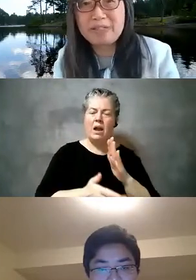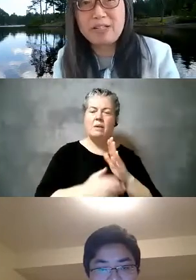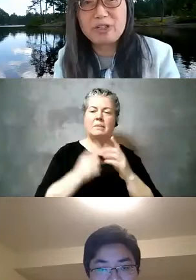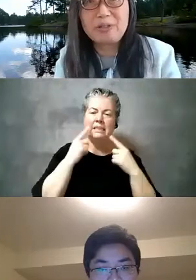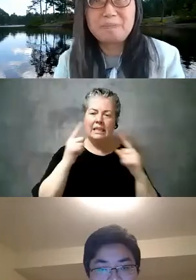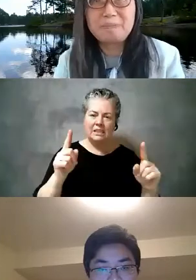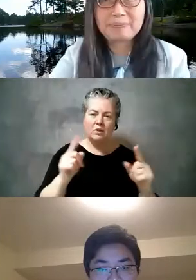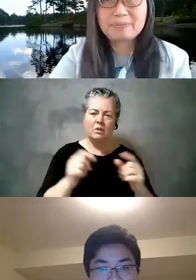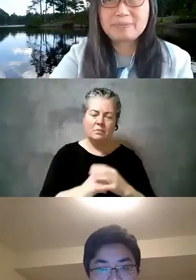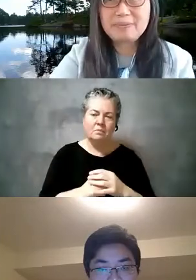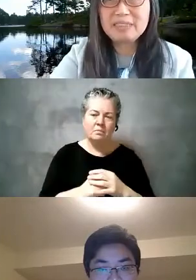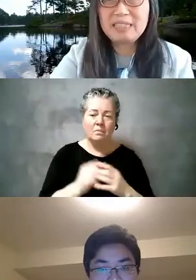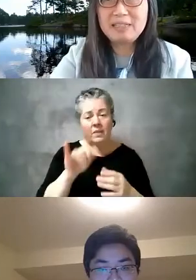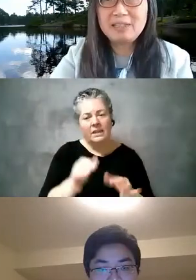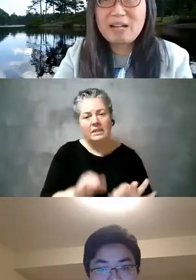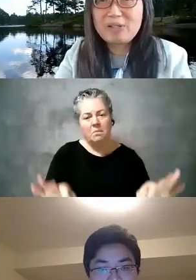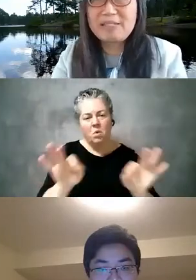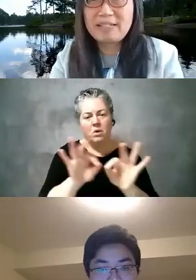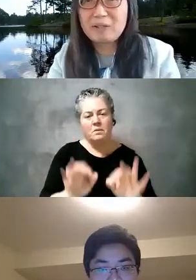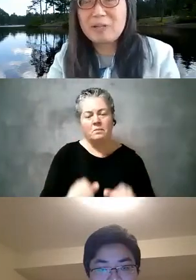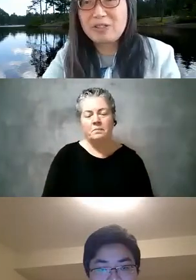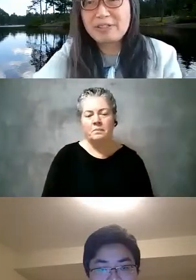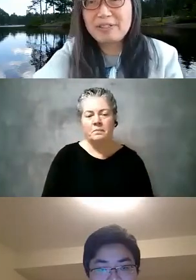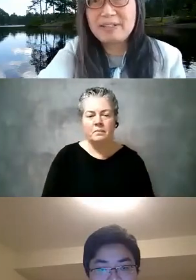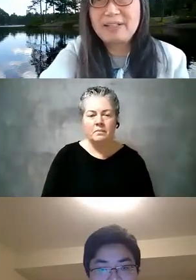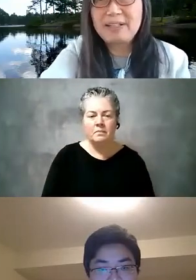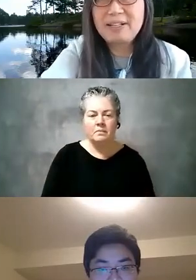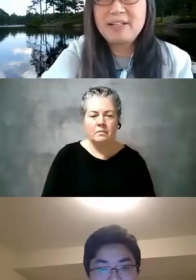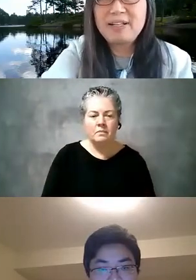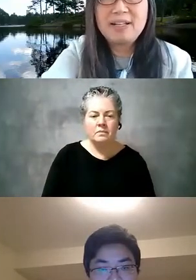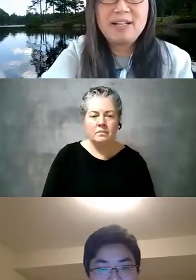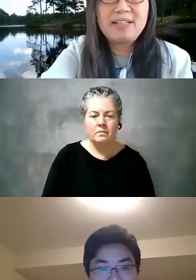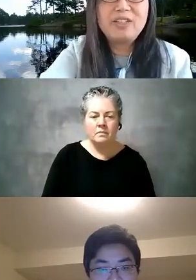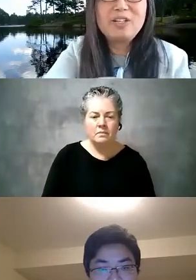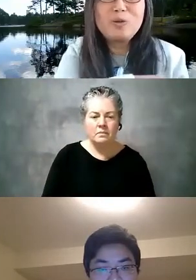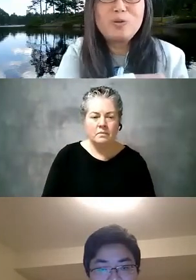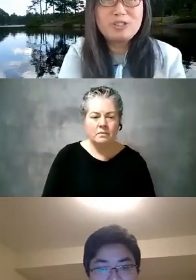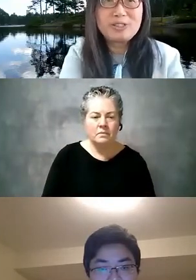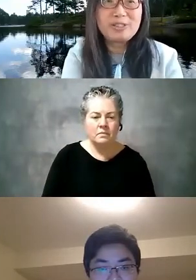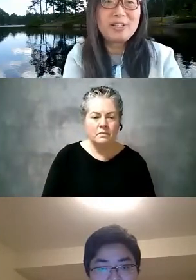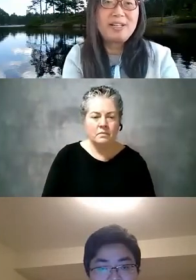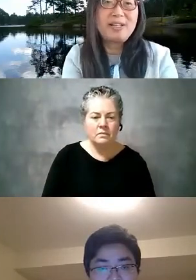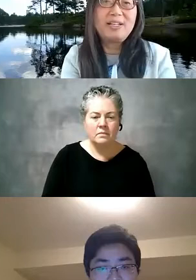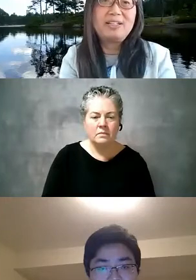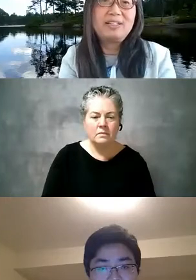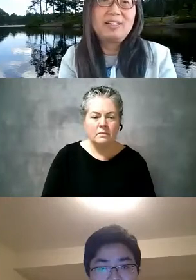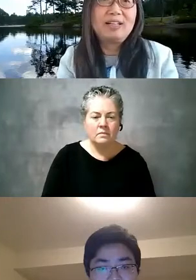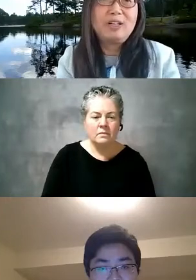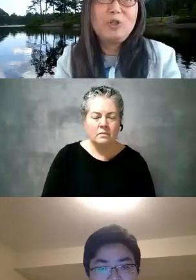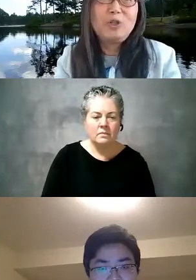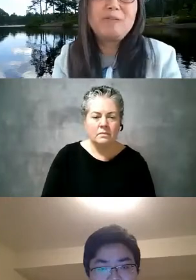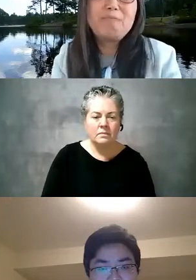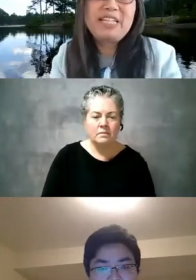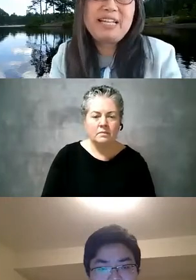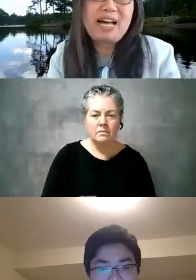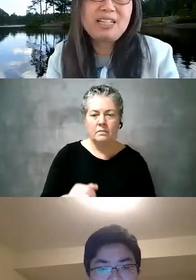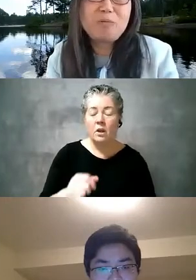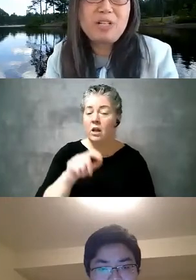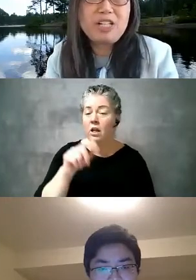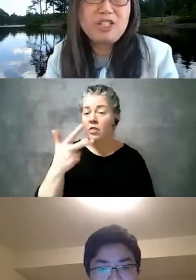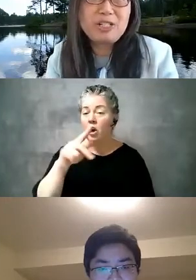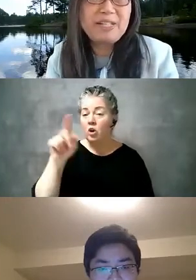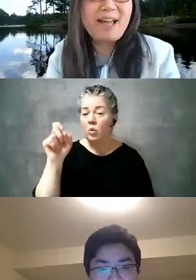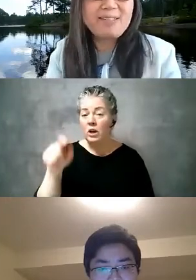very essential. So that was the second question. The third question, should the mediated